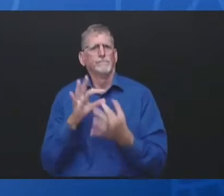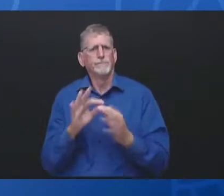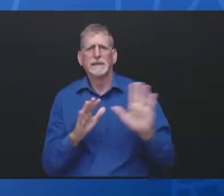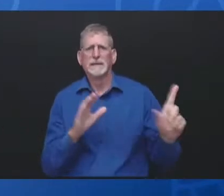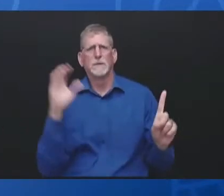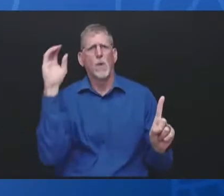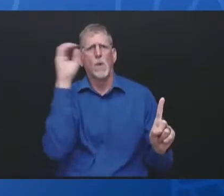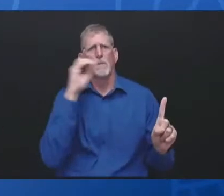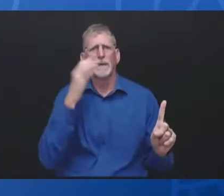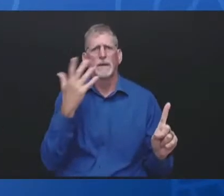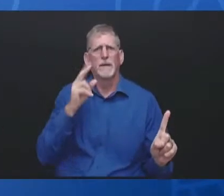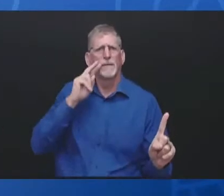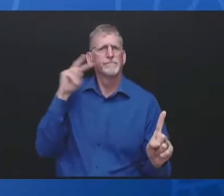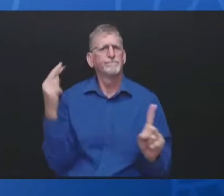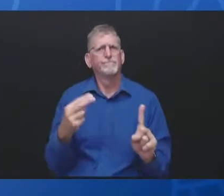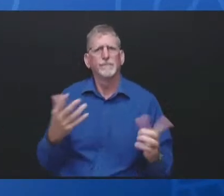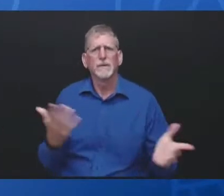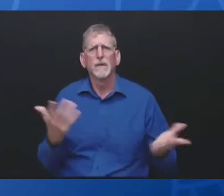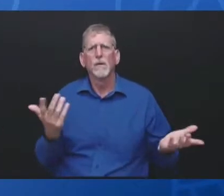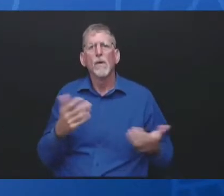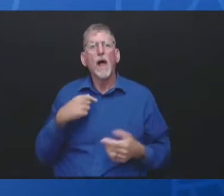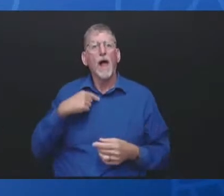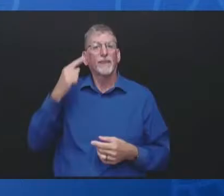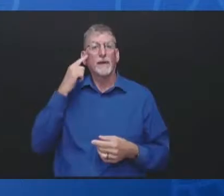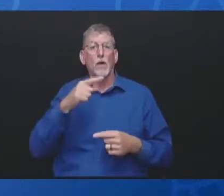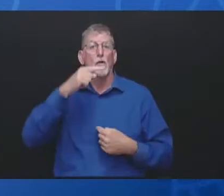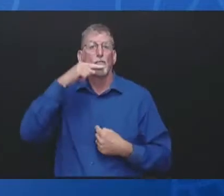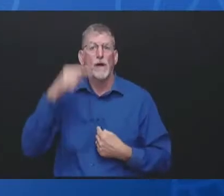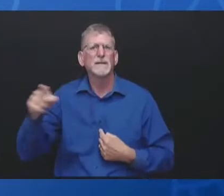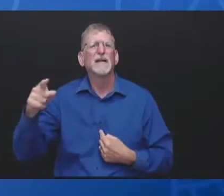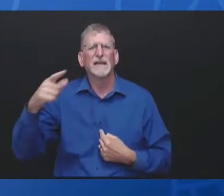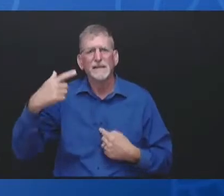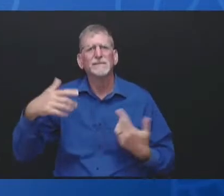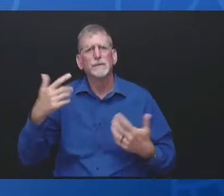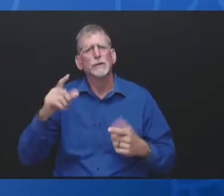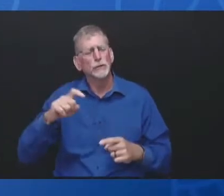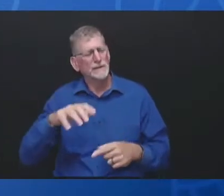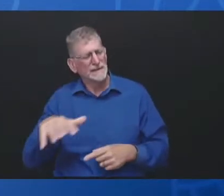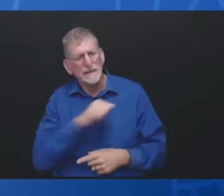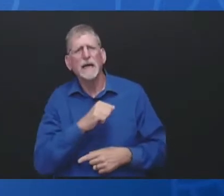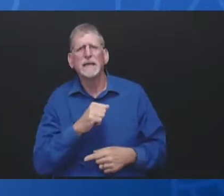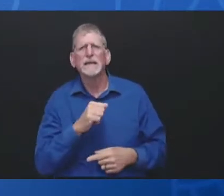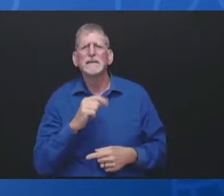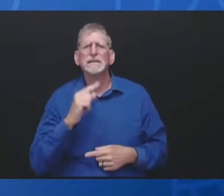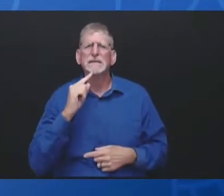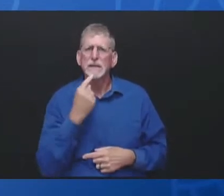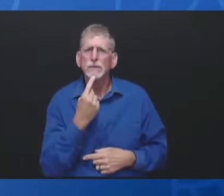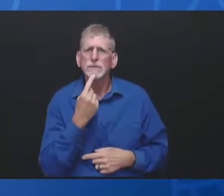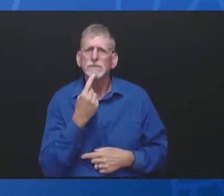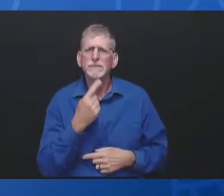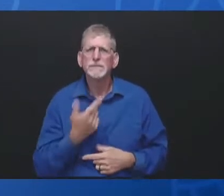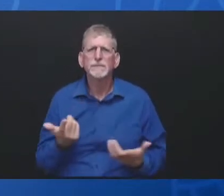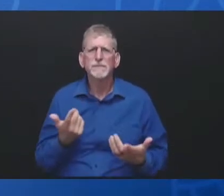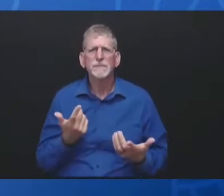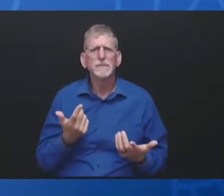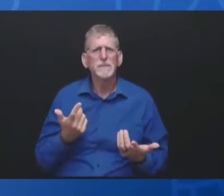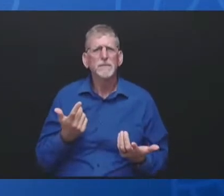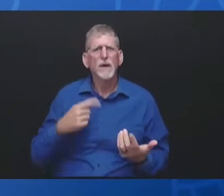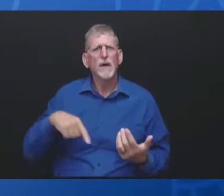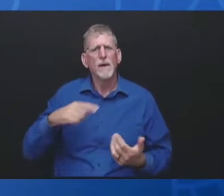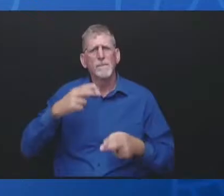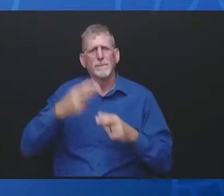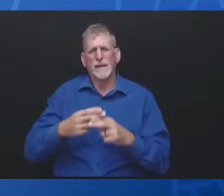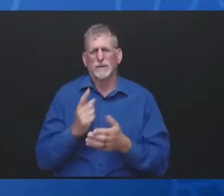is something Russia should take seriously. Americans certainly do. And there are, as I've mentioned last week, that there are